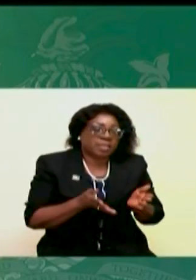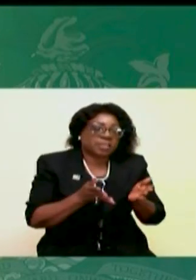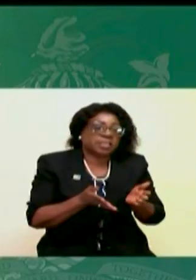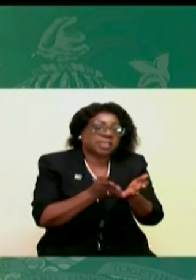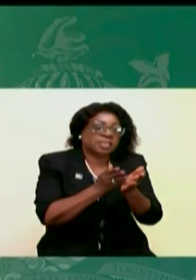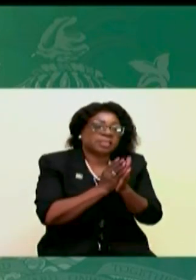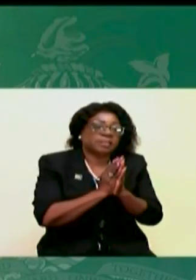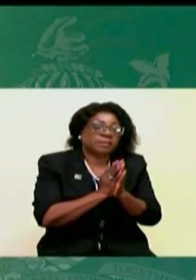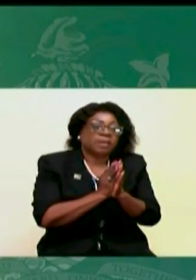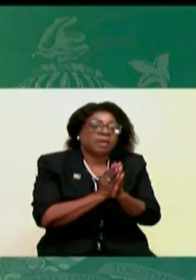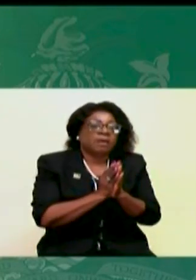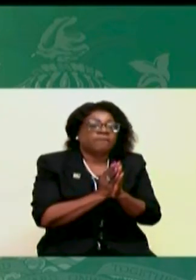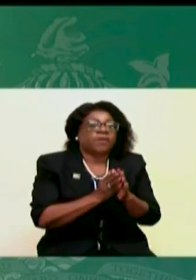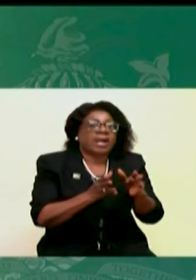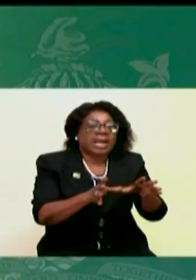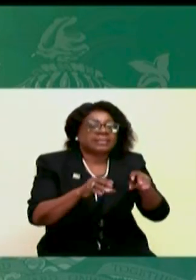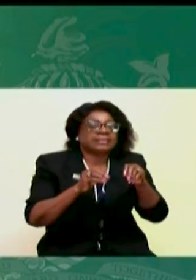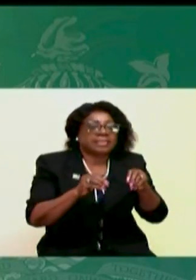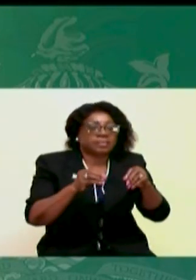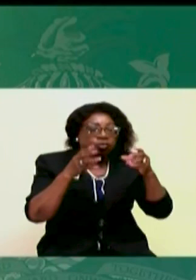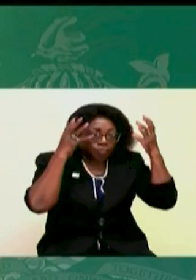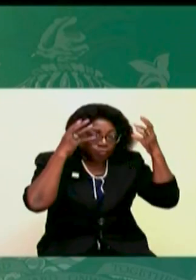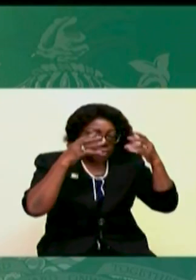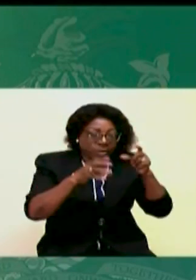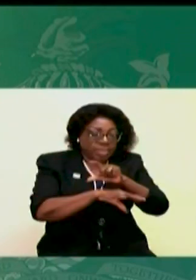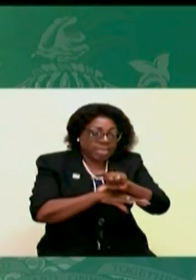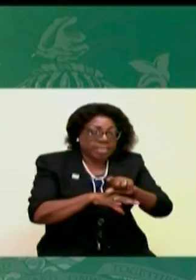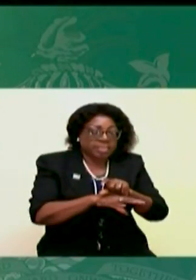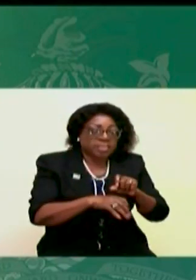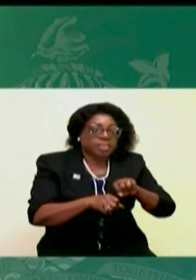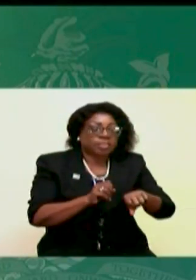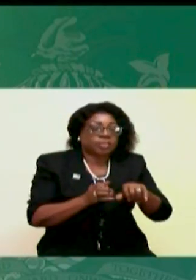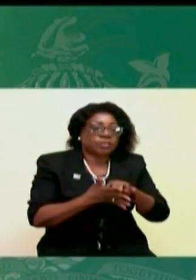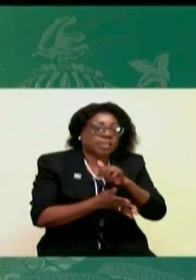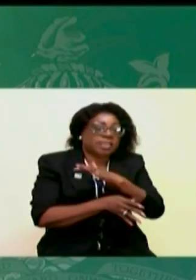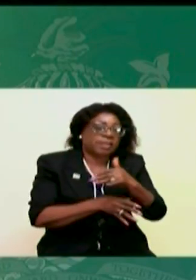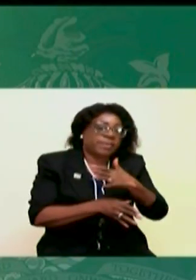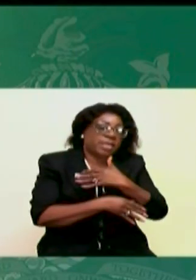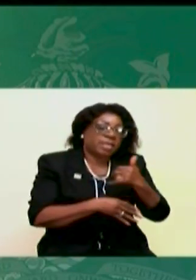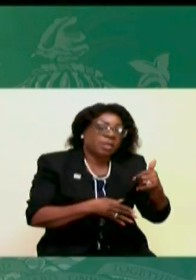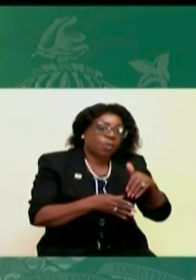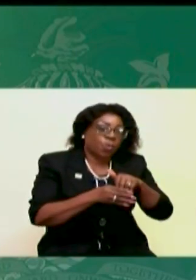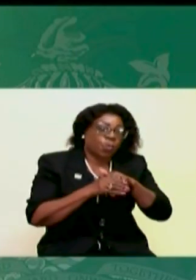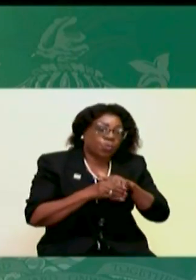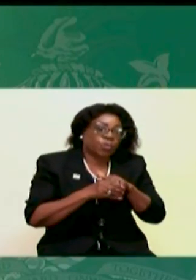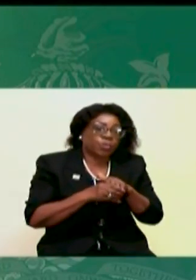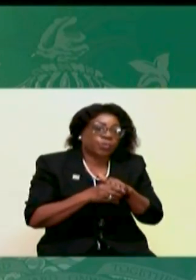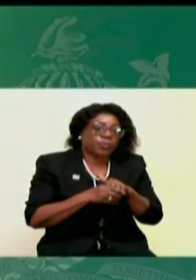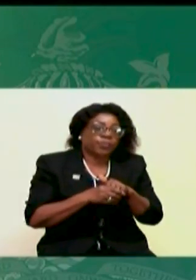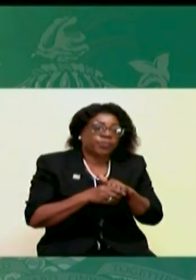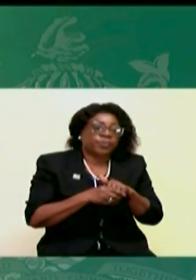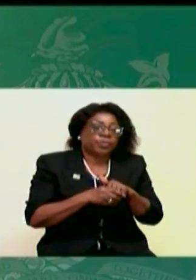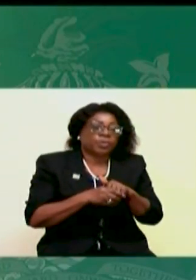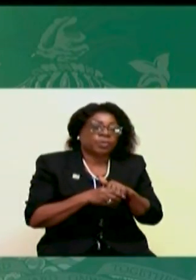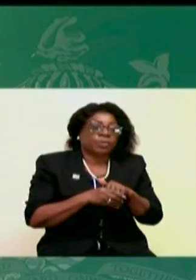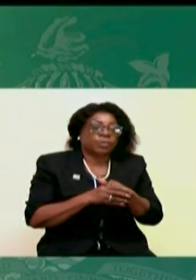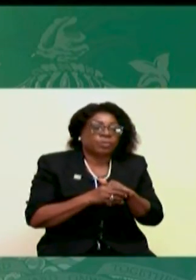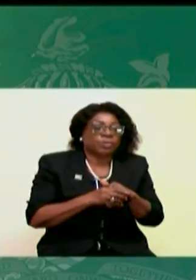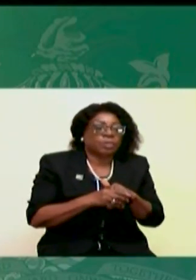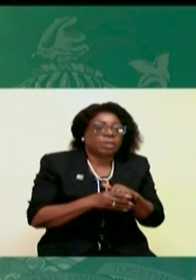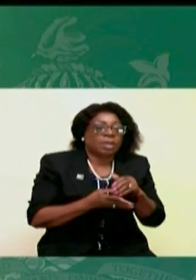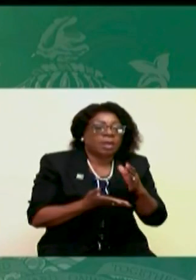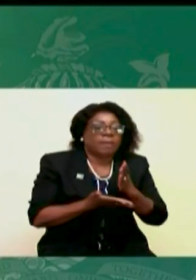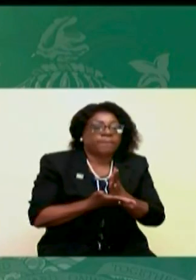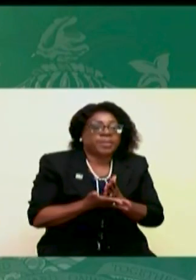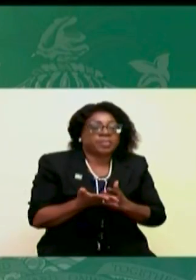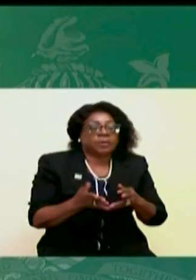access to crown land so that they may own, like they say, or the young people say, or myself, a piece of the